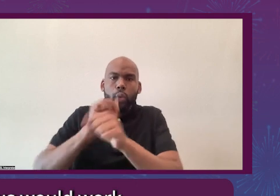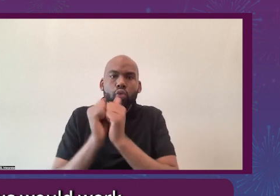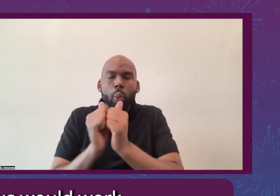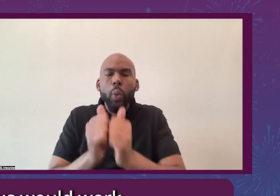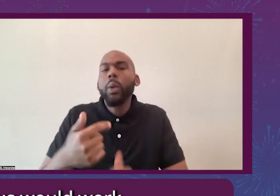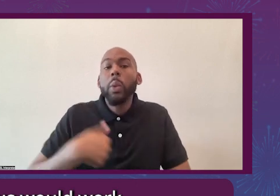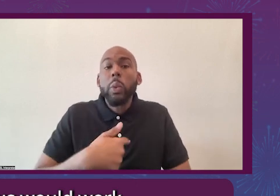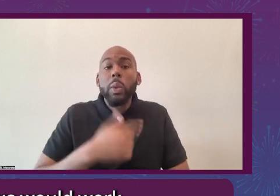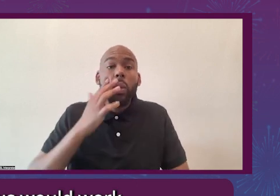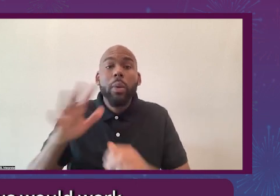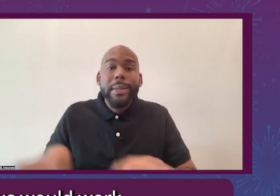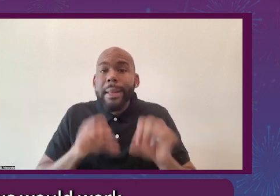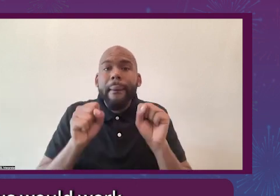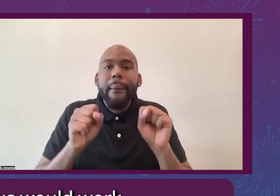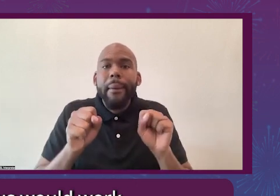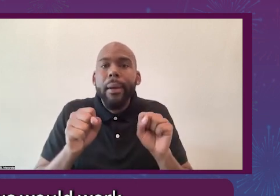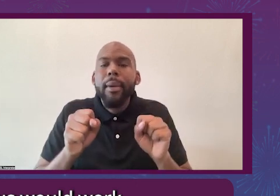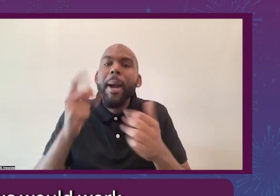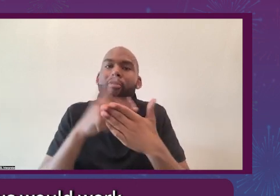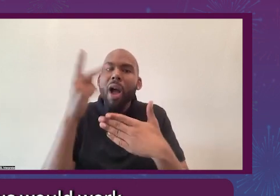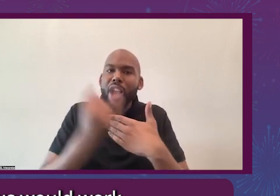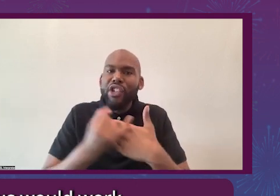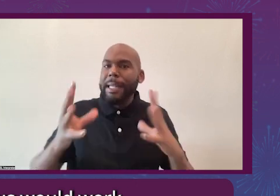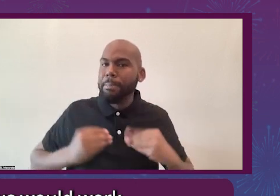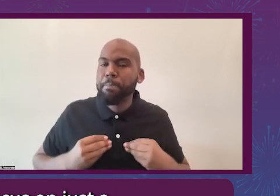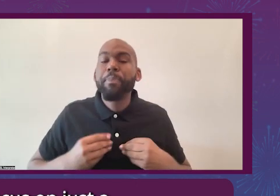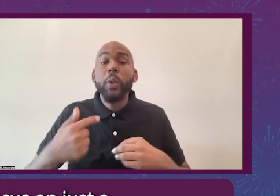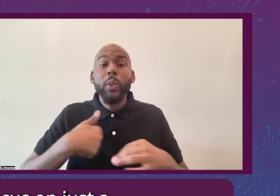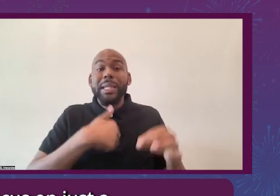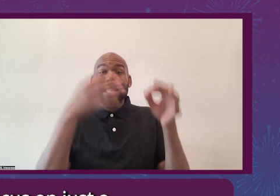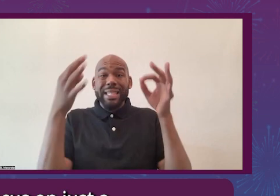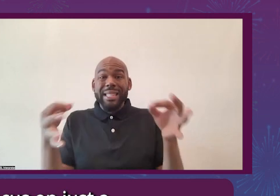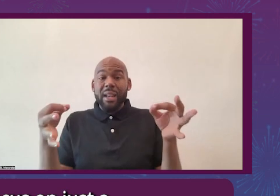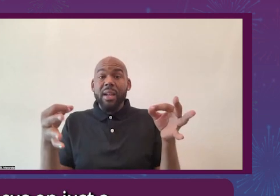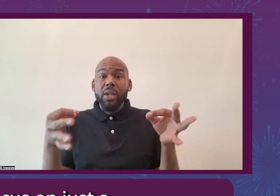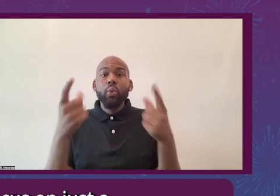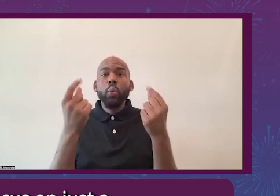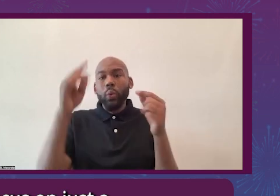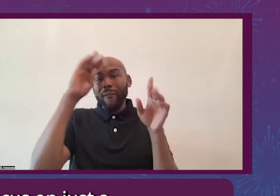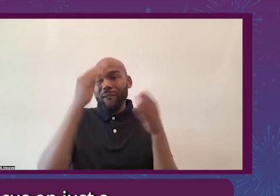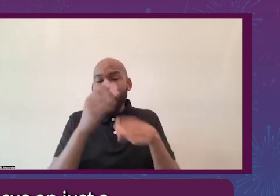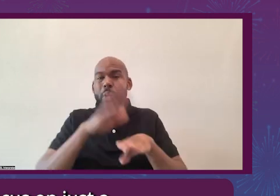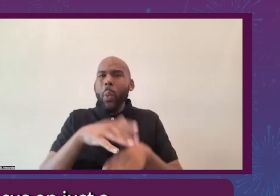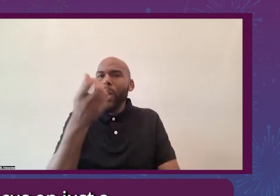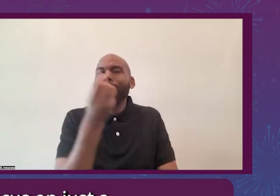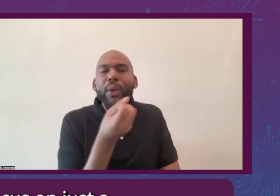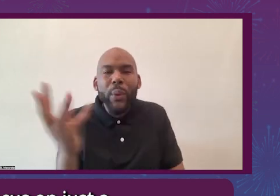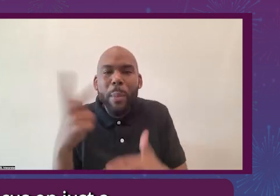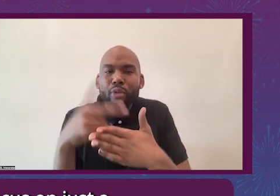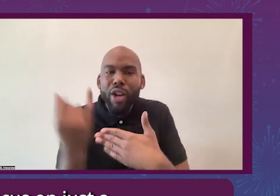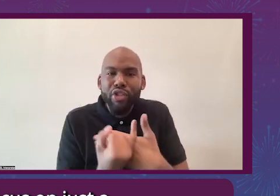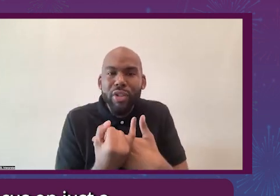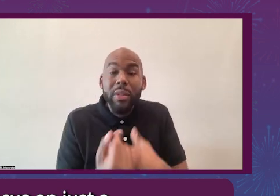work collaboratively, and we would take on these projects. And we decided to